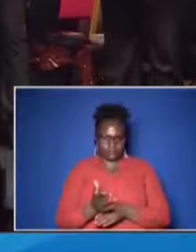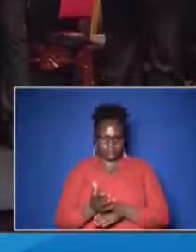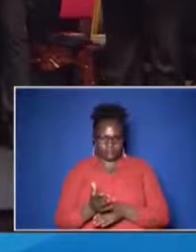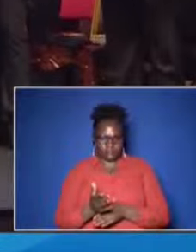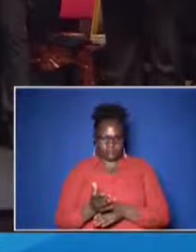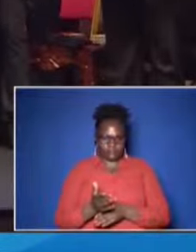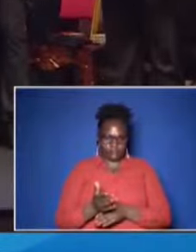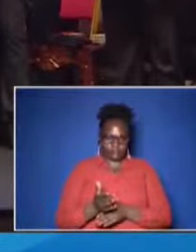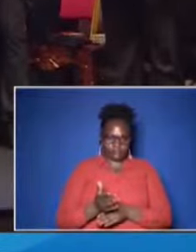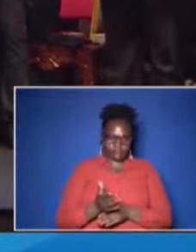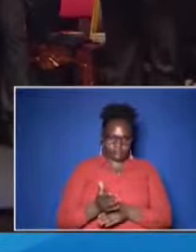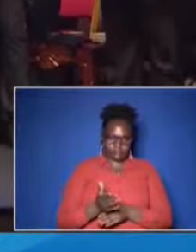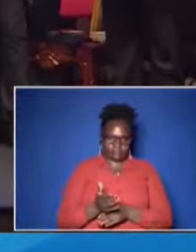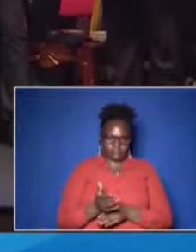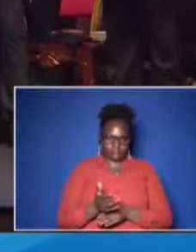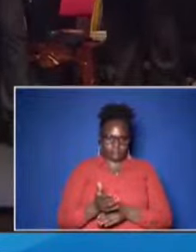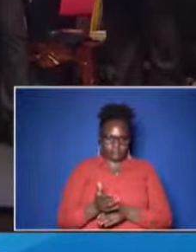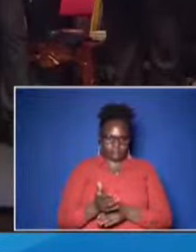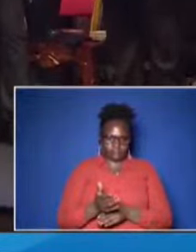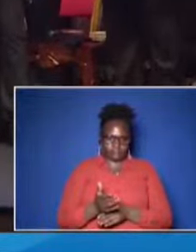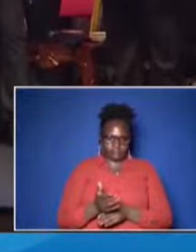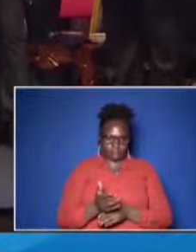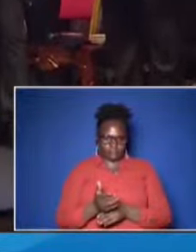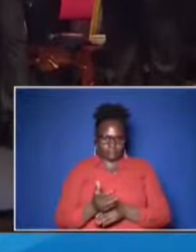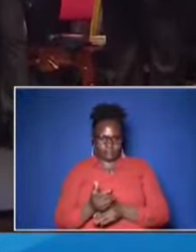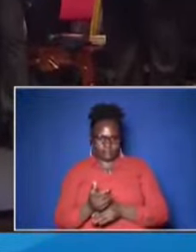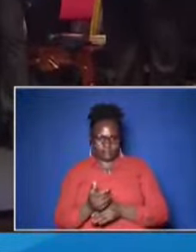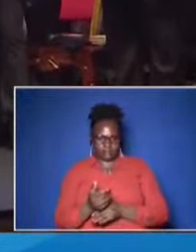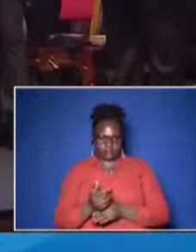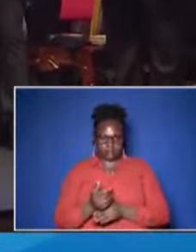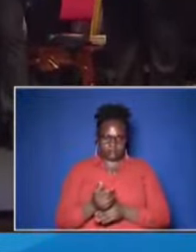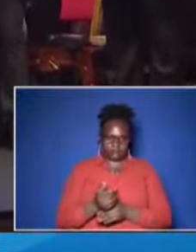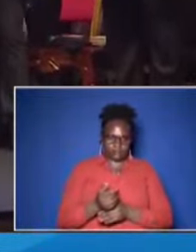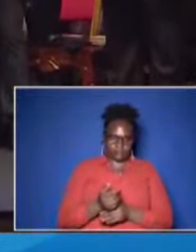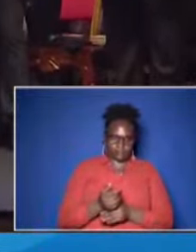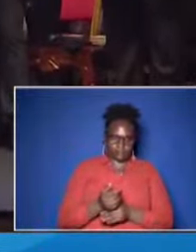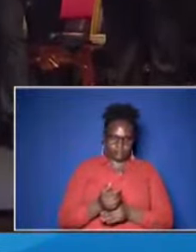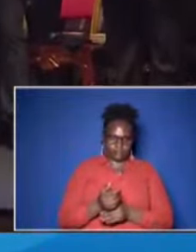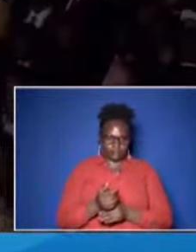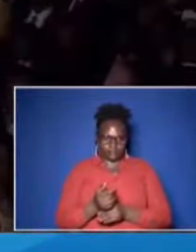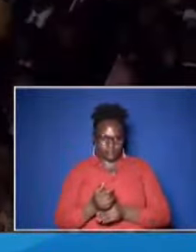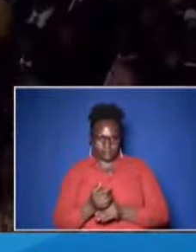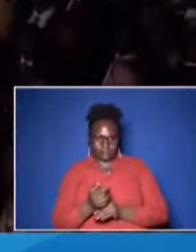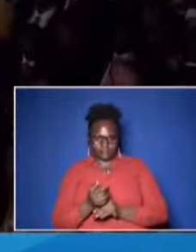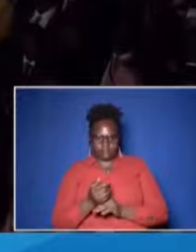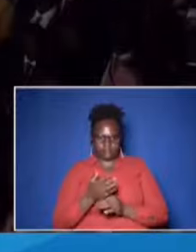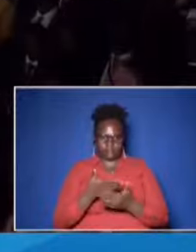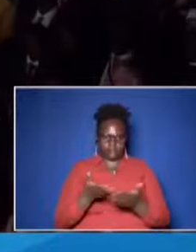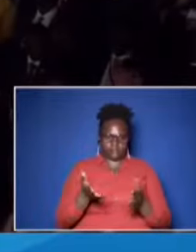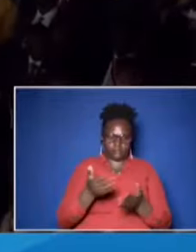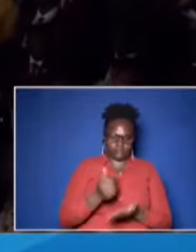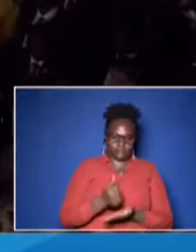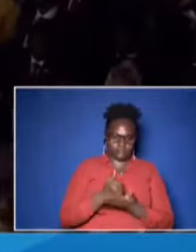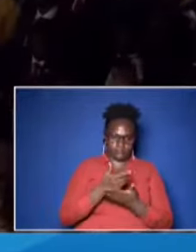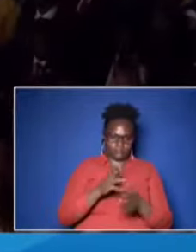go back go back to your seats tell them to go back to their seats yeah yeah